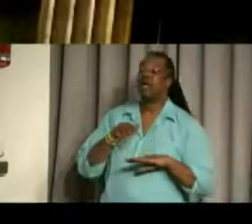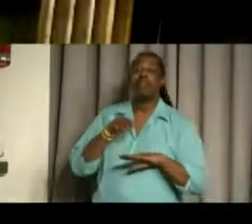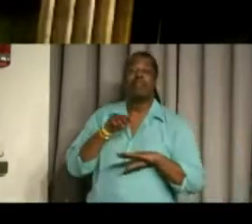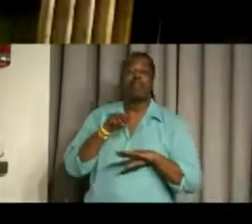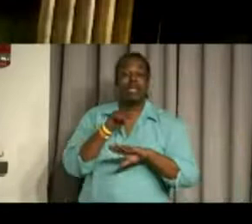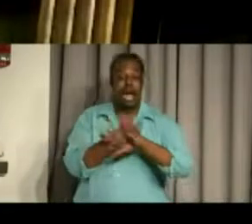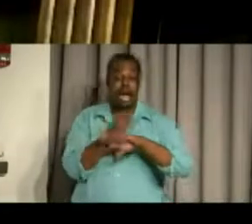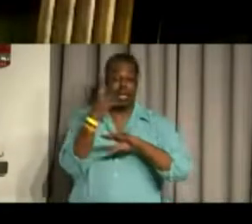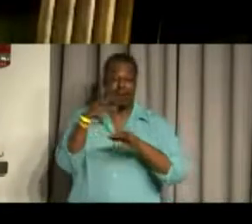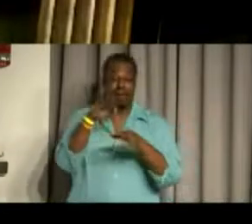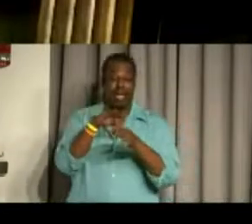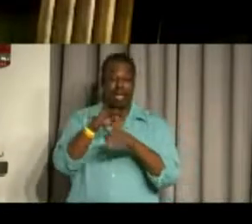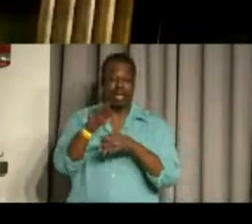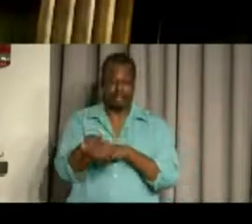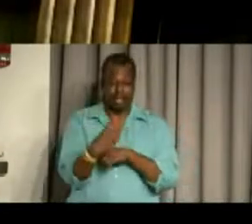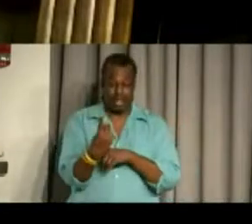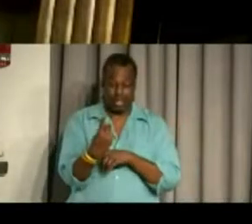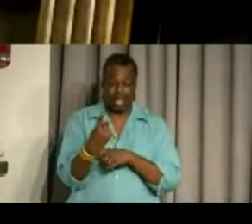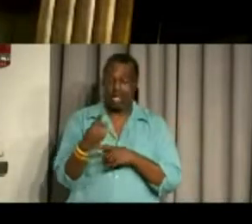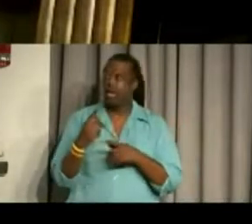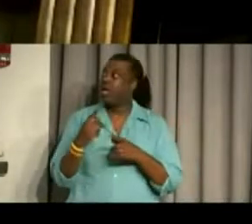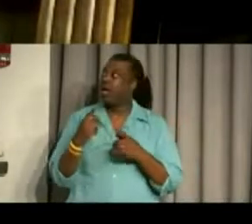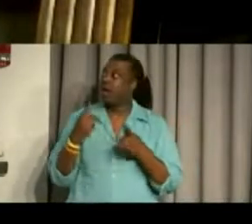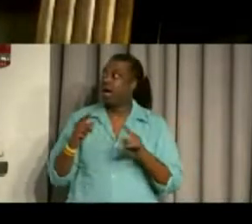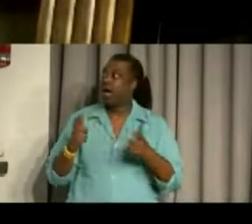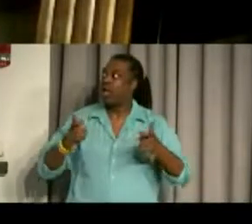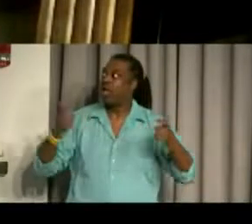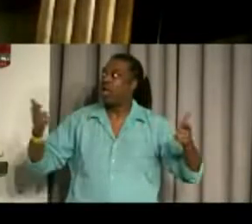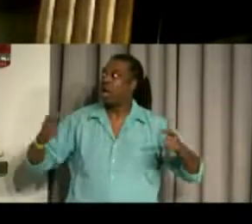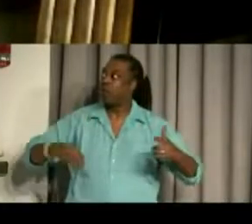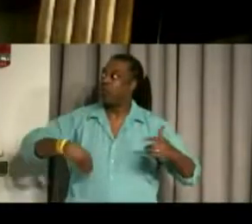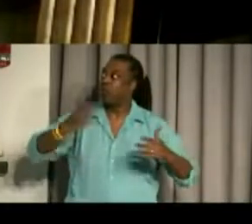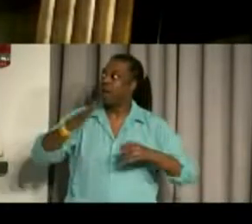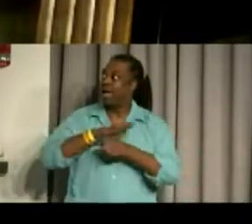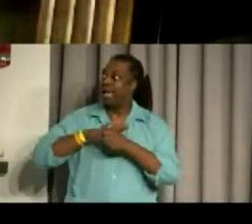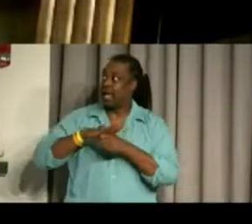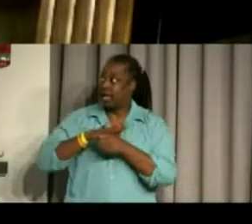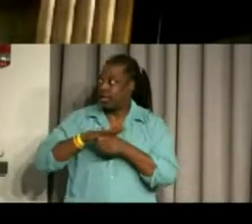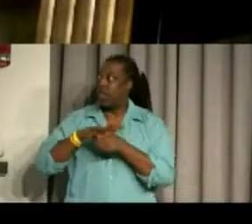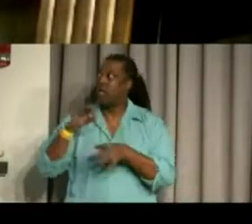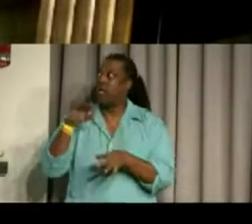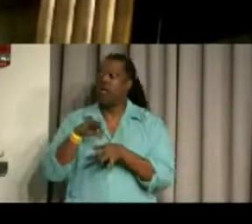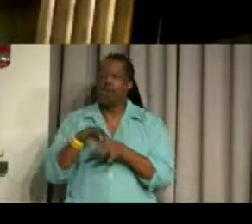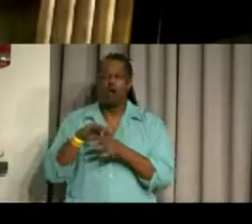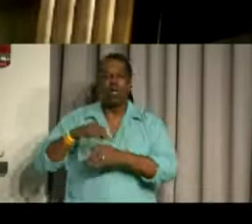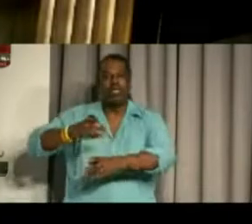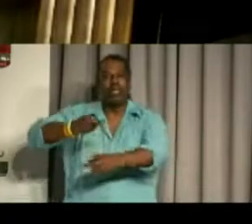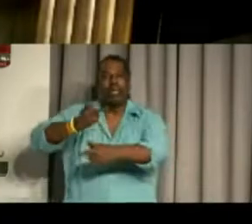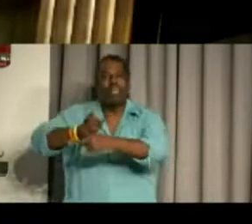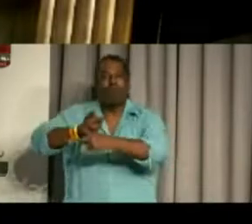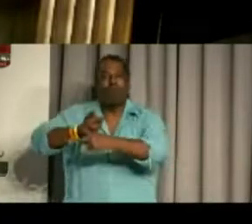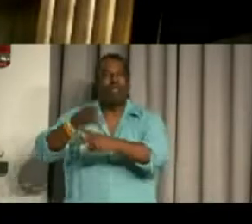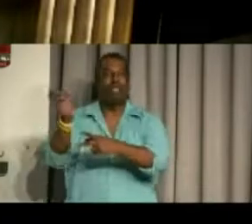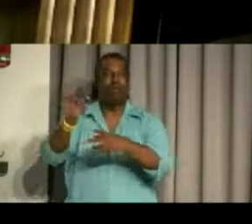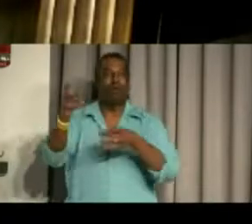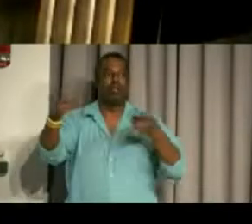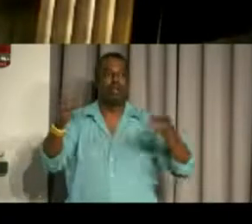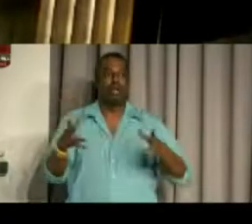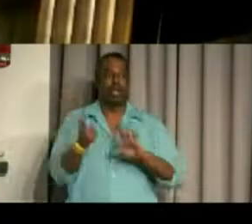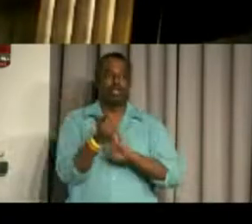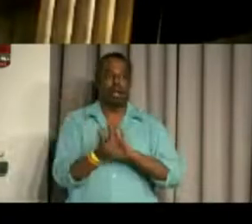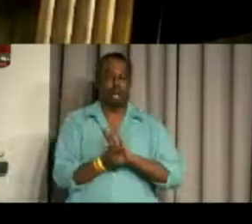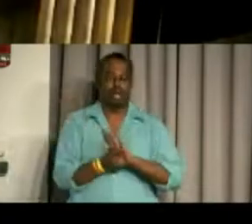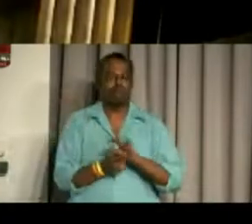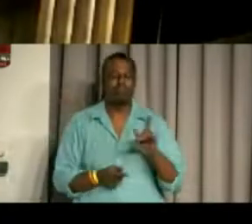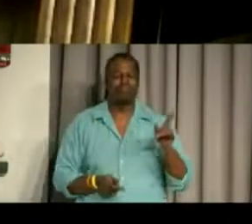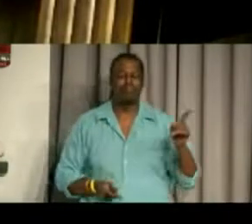election, while largely white regions in the state of Michigan voted to retain the emergency manager law, it was